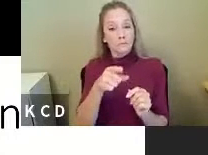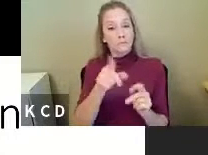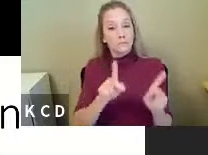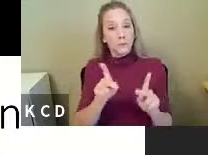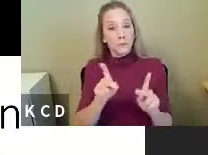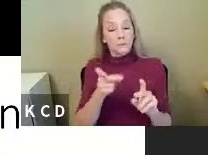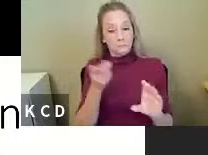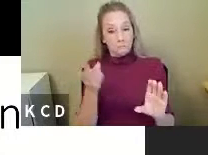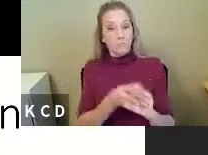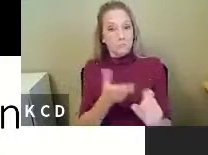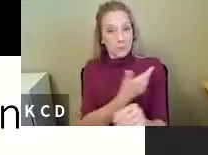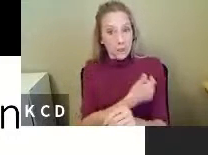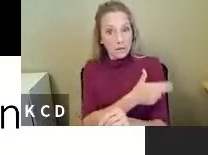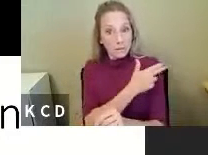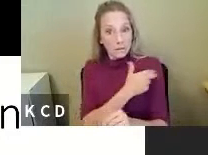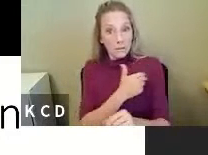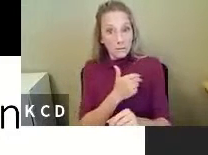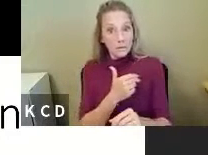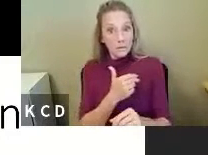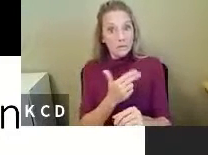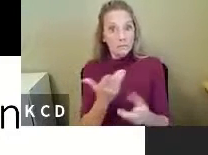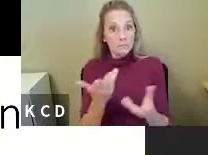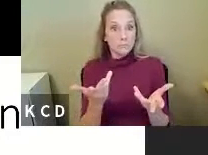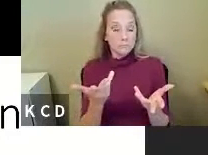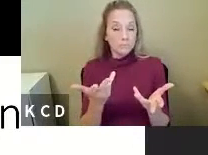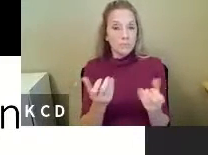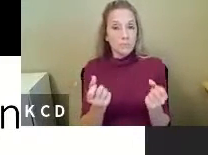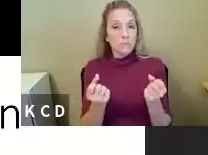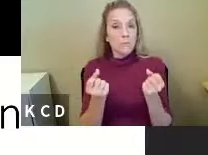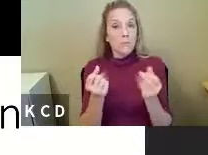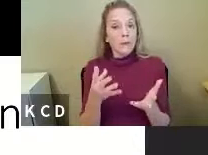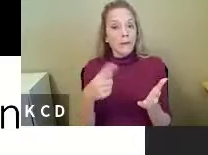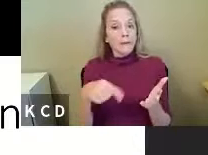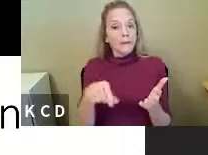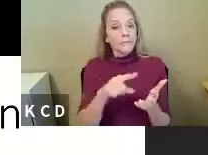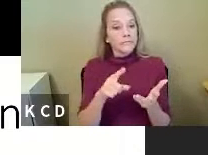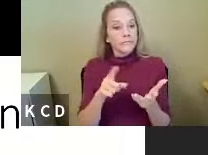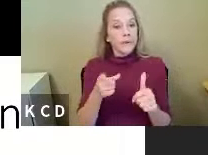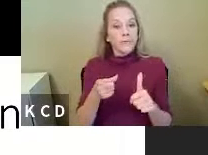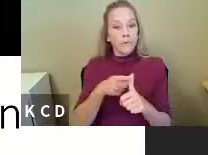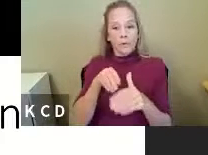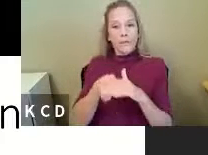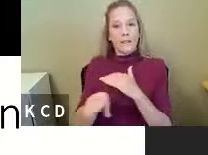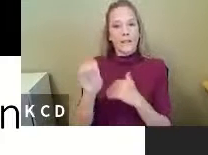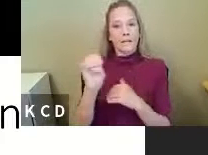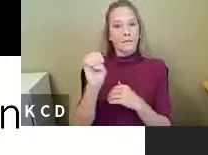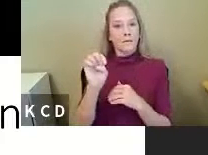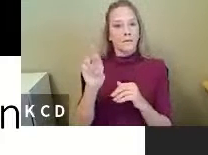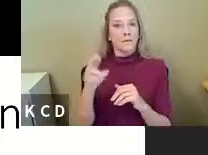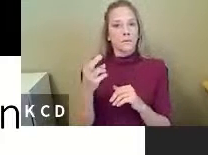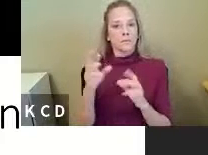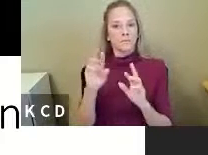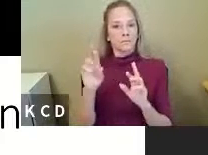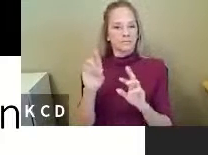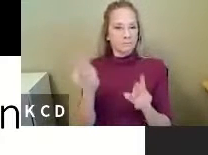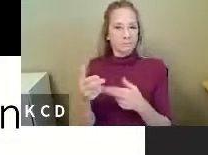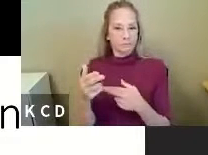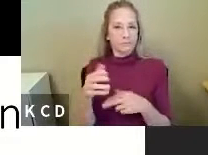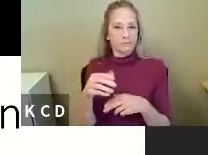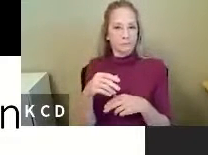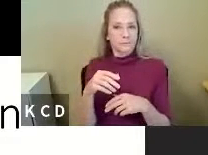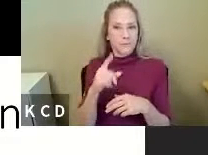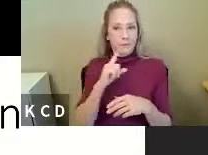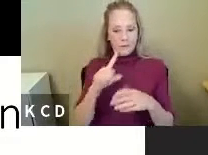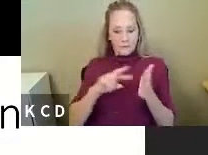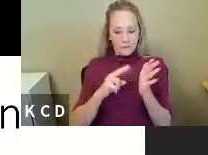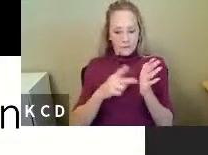to the hospital, that's the decision. Many of these are coming through an emergency department, but that's a decision made at the point of care